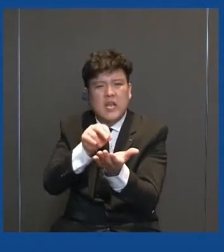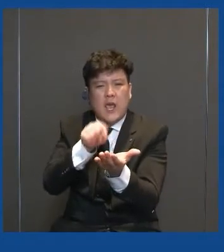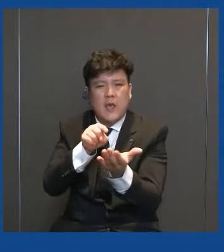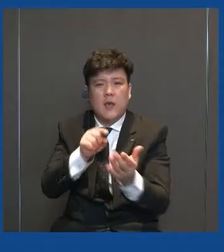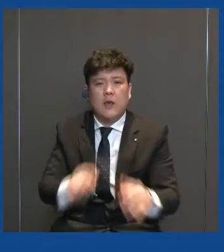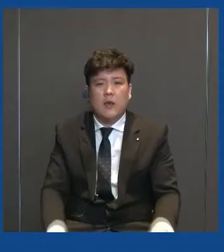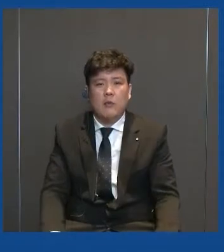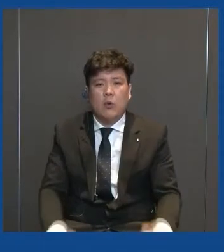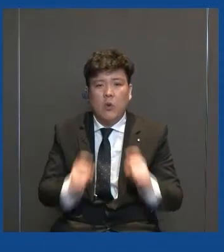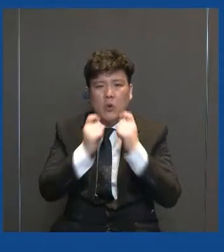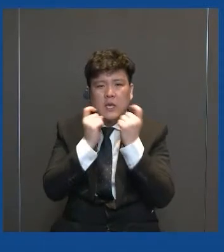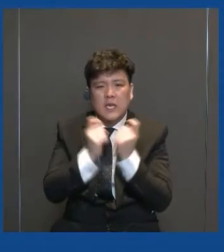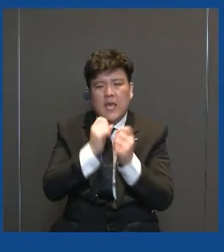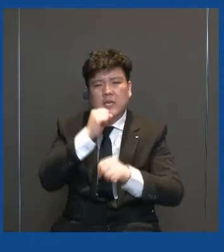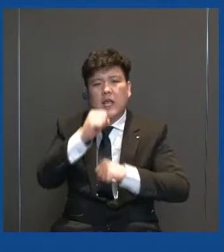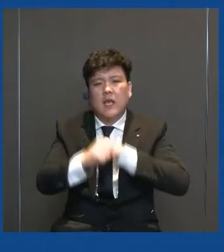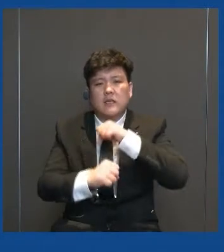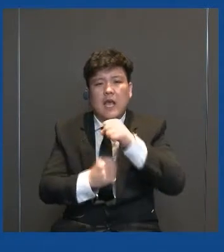liberty.